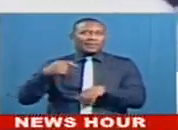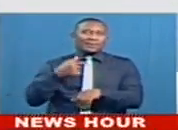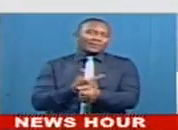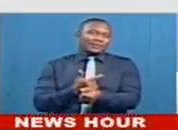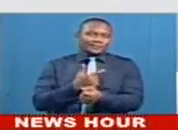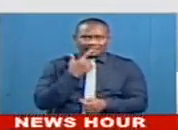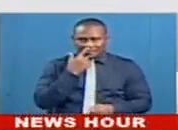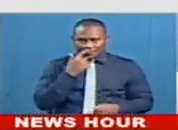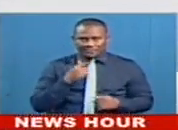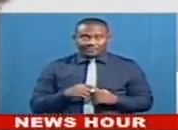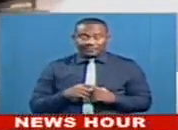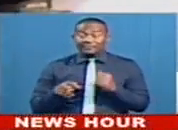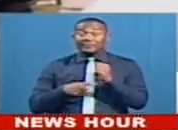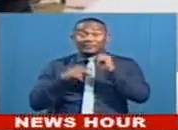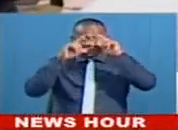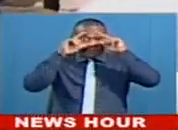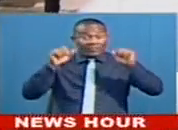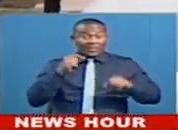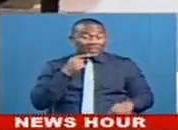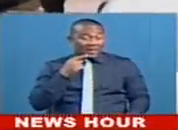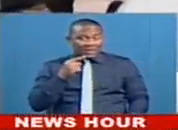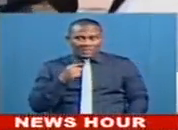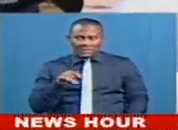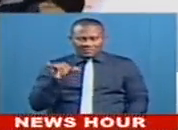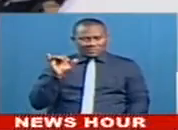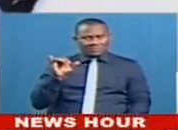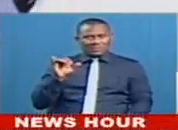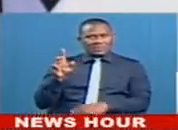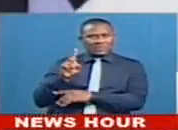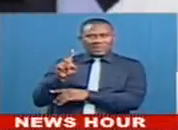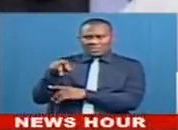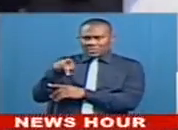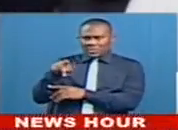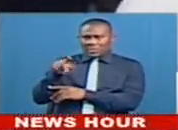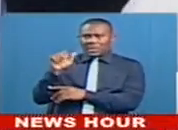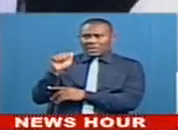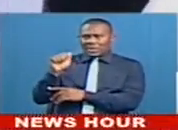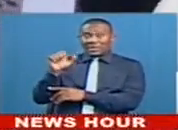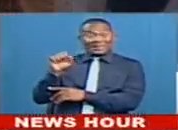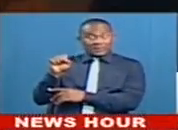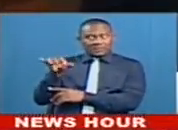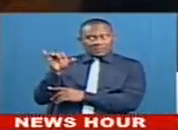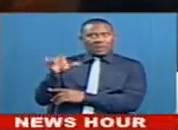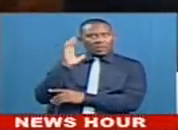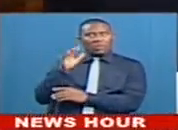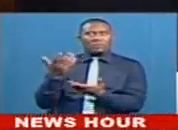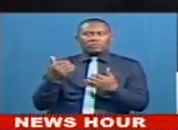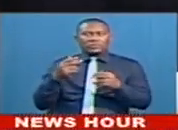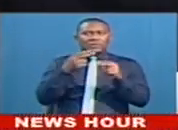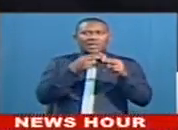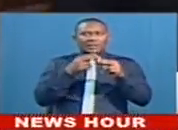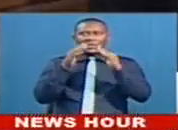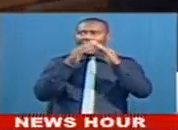Dr. Bawumia said the digital property address system will streamline addressing in Ghana